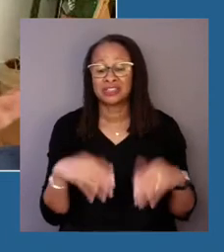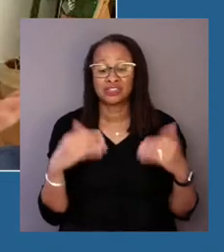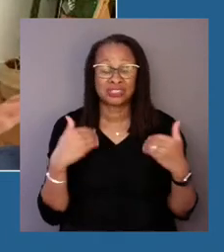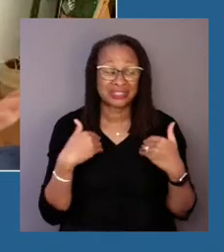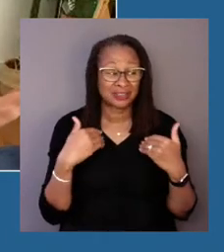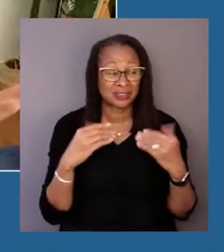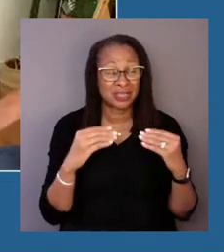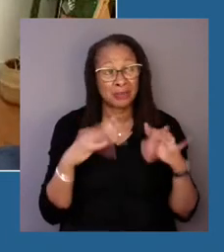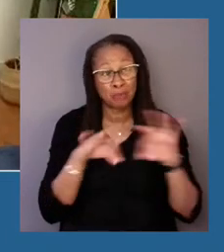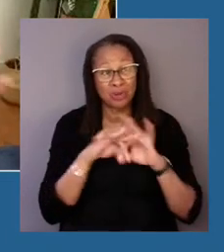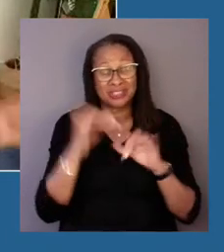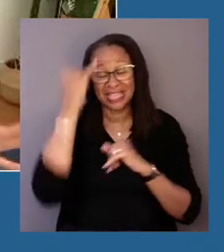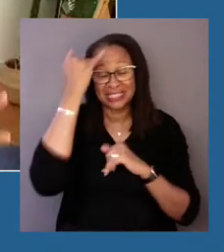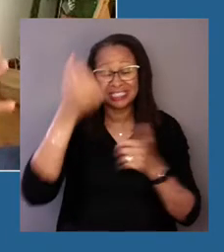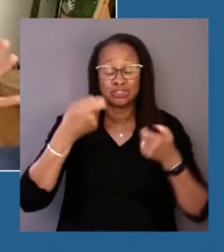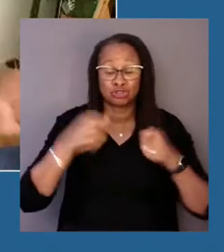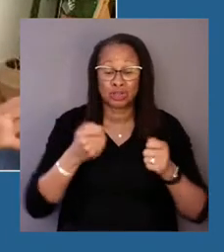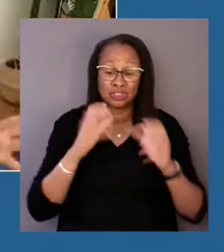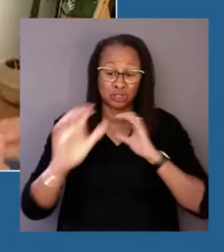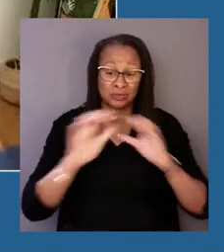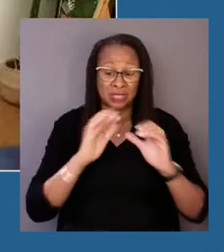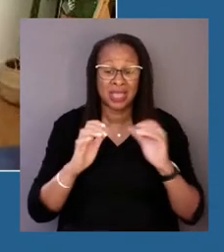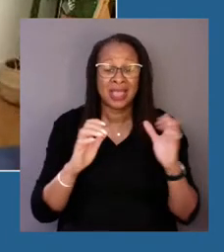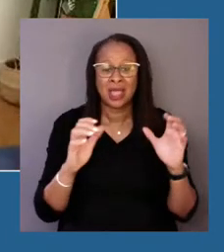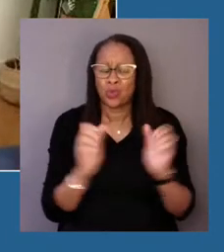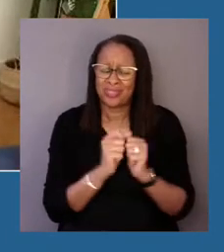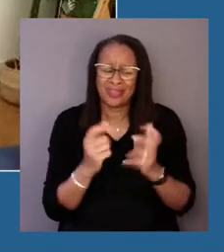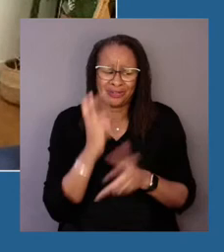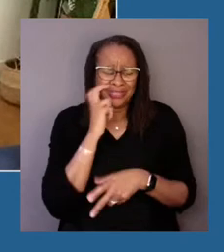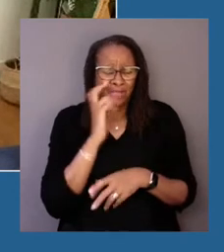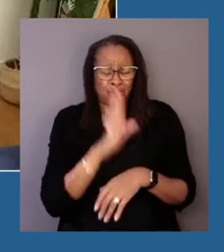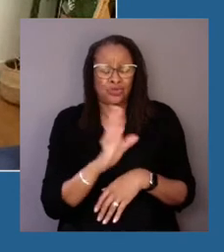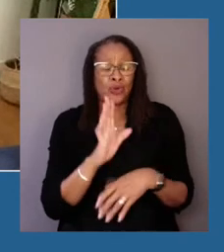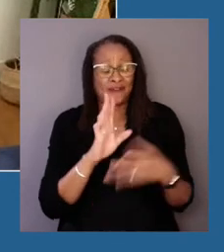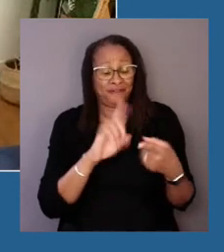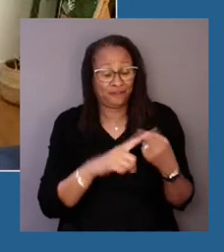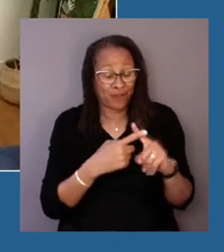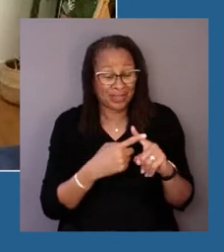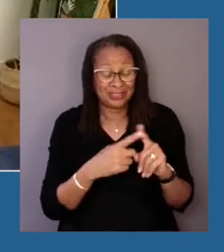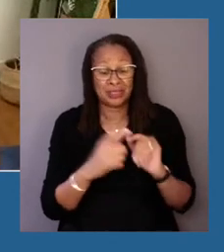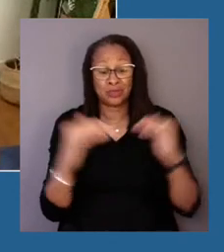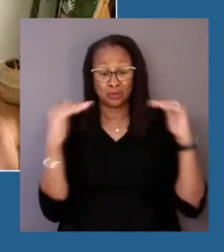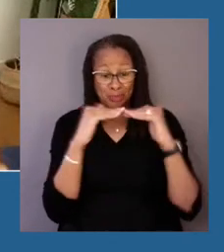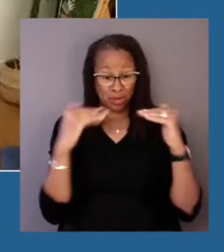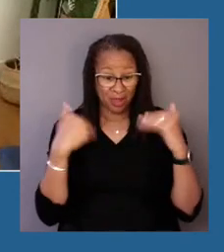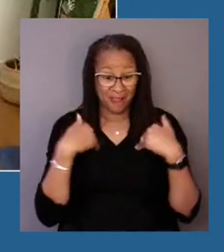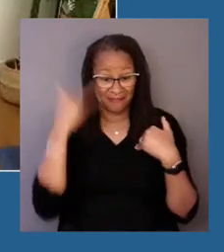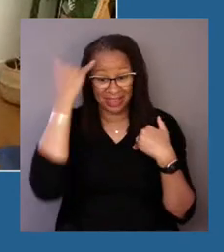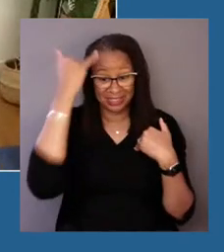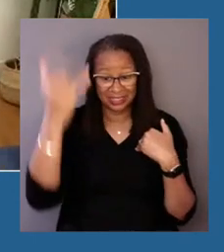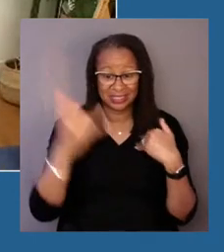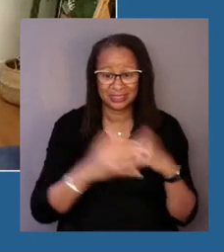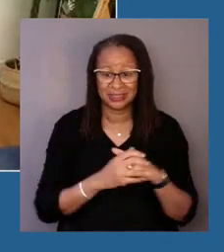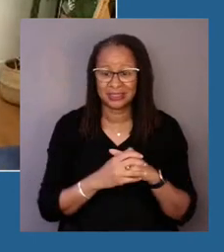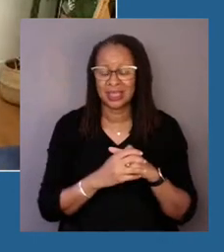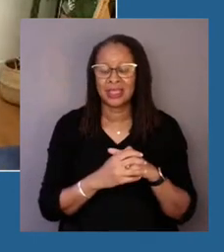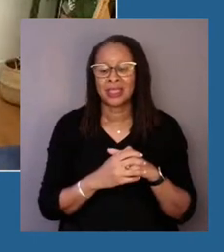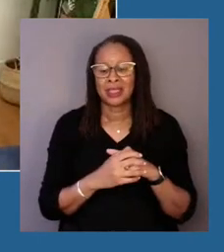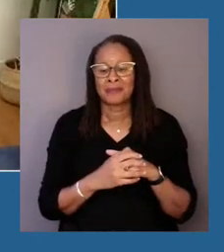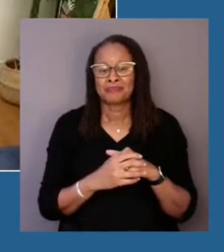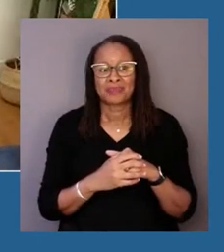I have no doubt that your friends and your peers who you're talking about have those ideas, right? Even if they're not quite sure how to put them out into the